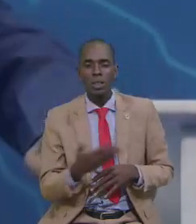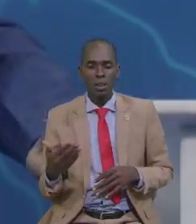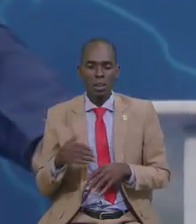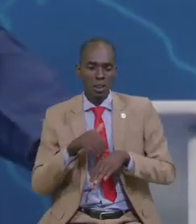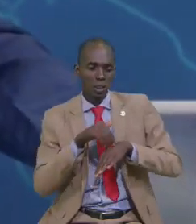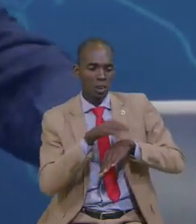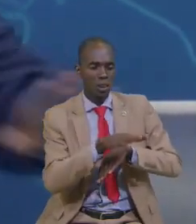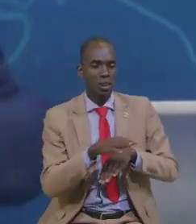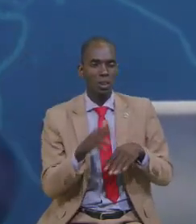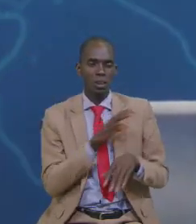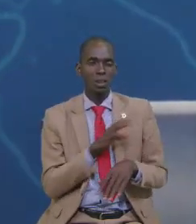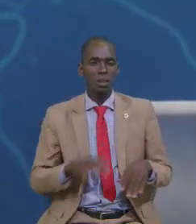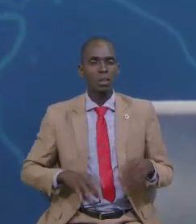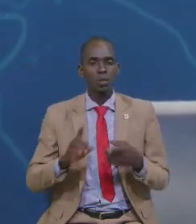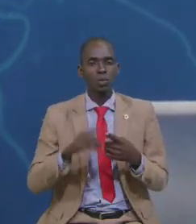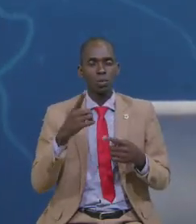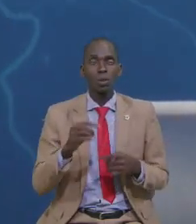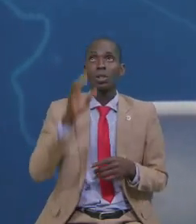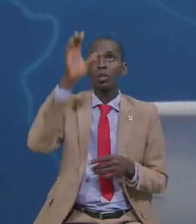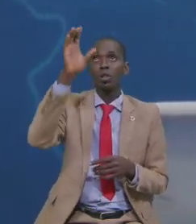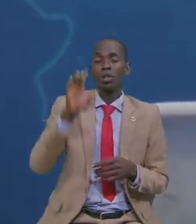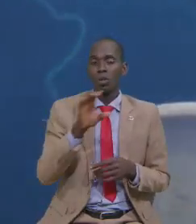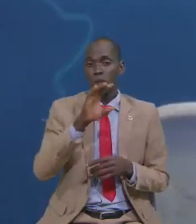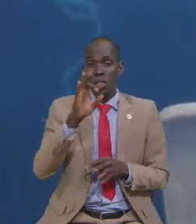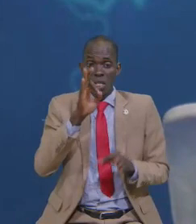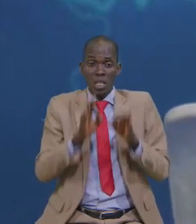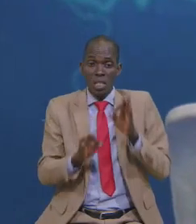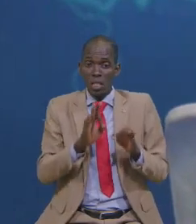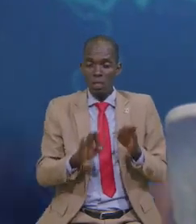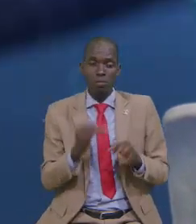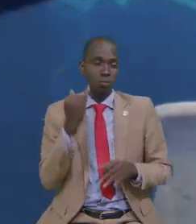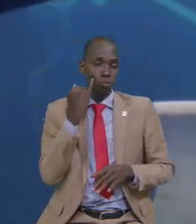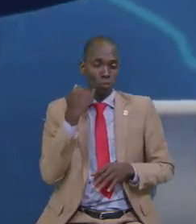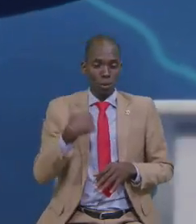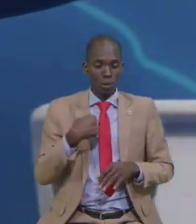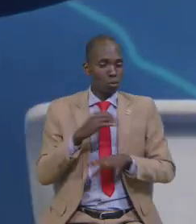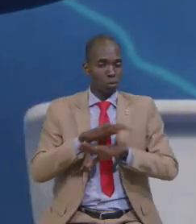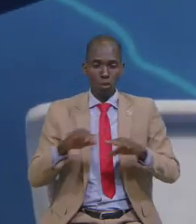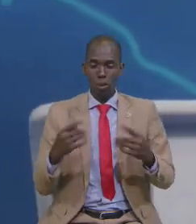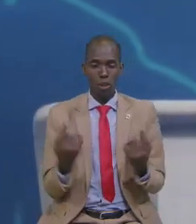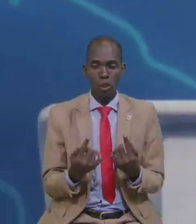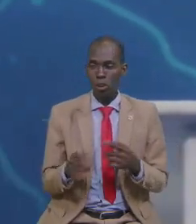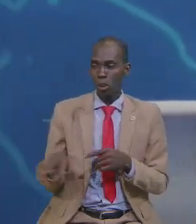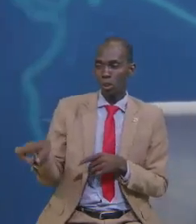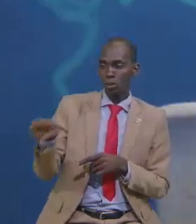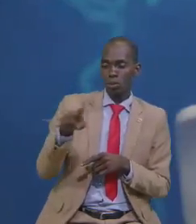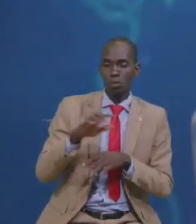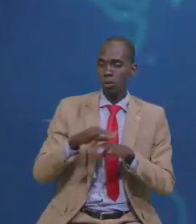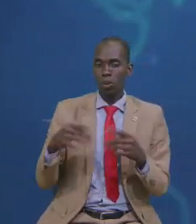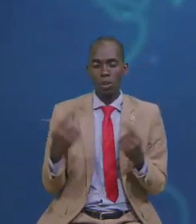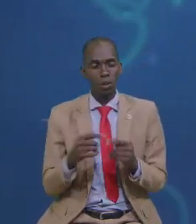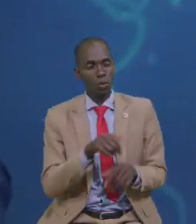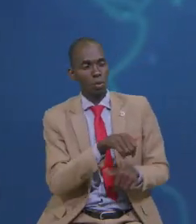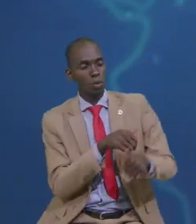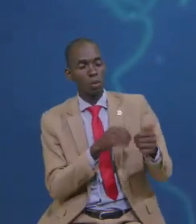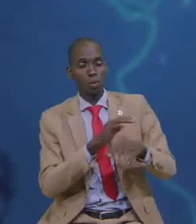to the cross. If I didn't sin, if you didn't sin, if they didn't sin, if there was no